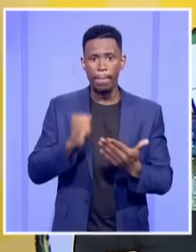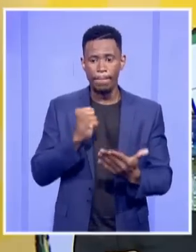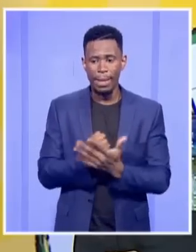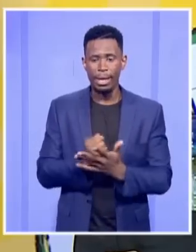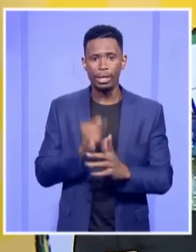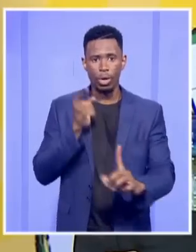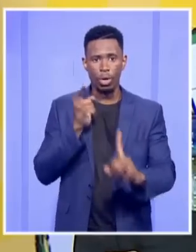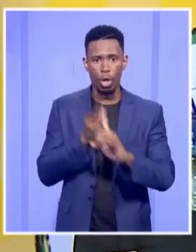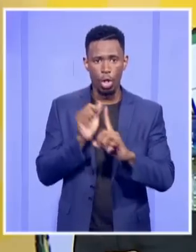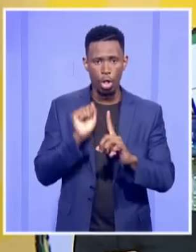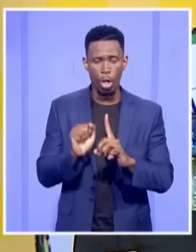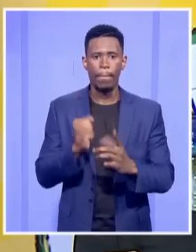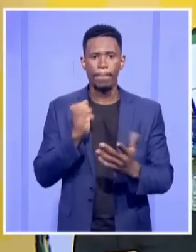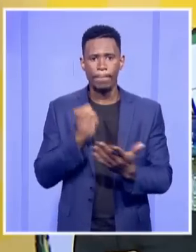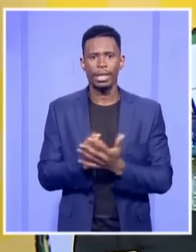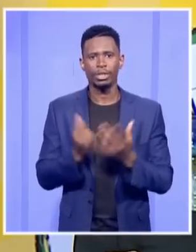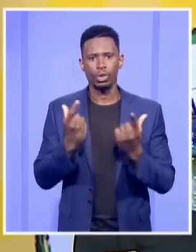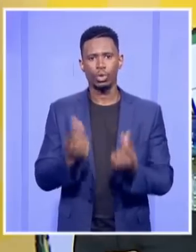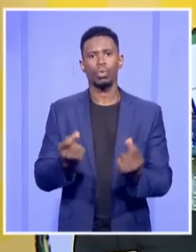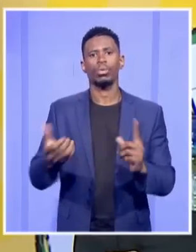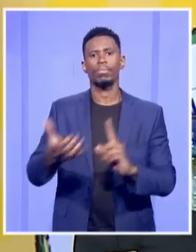business.